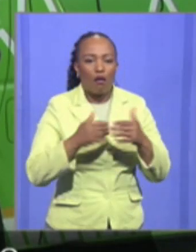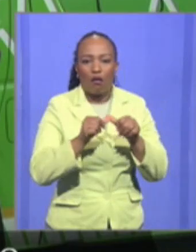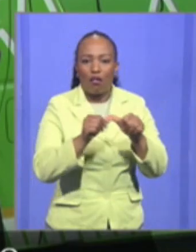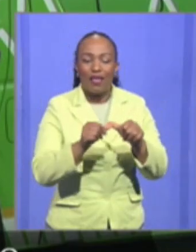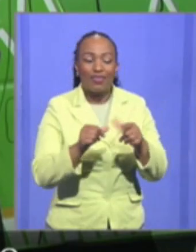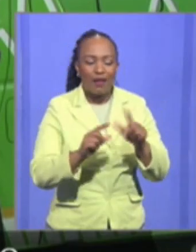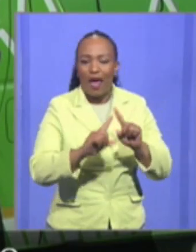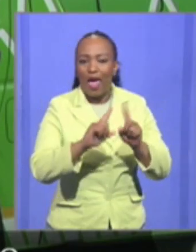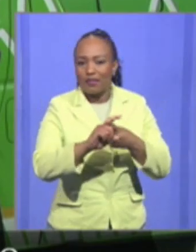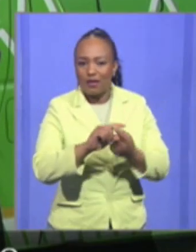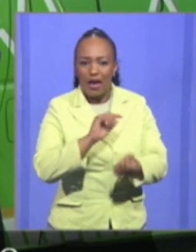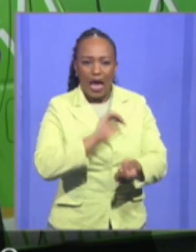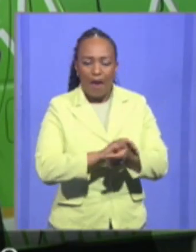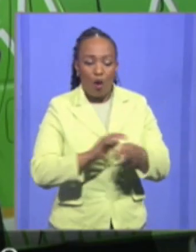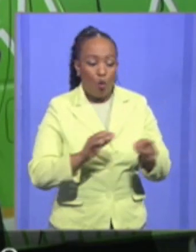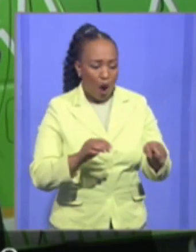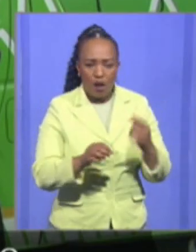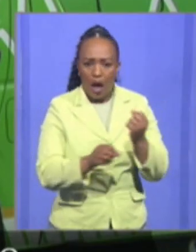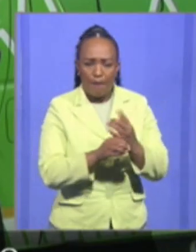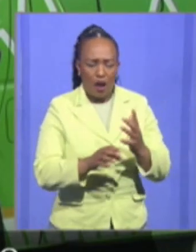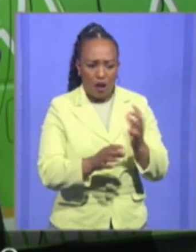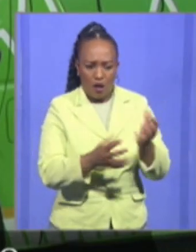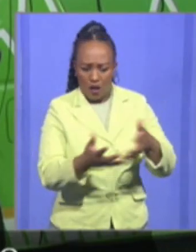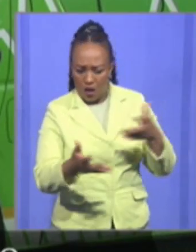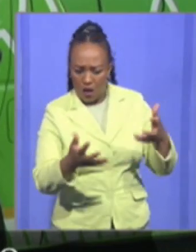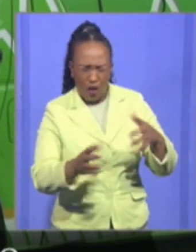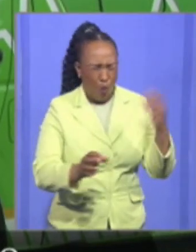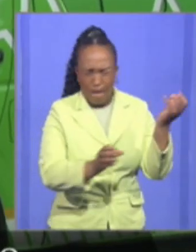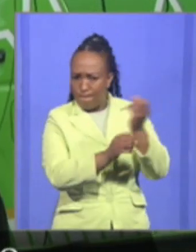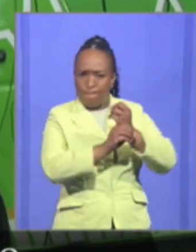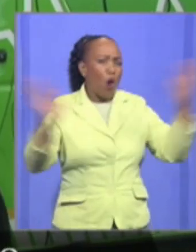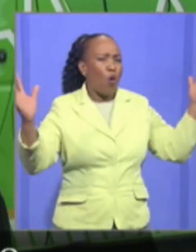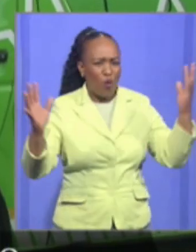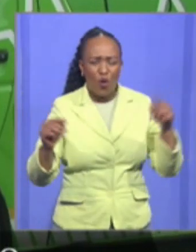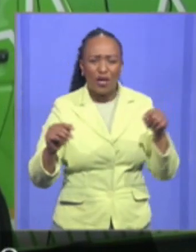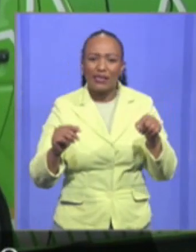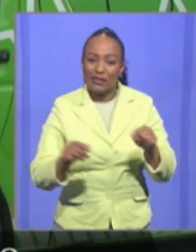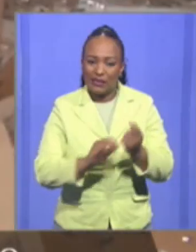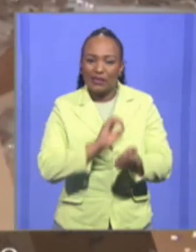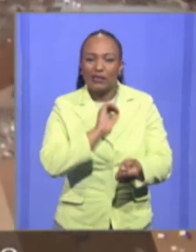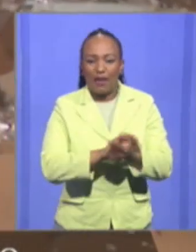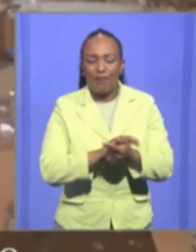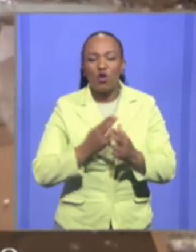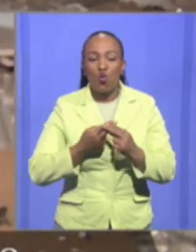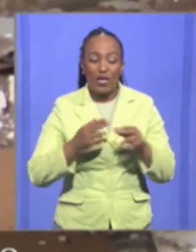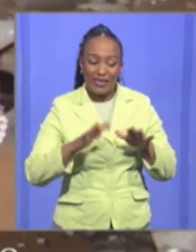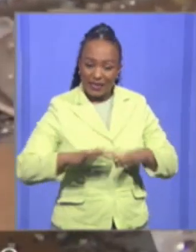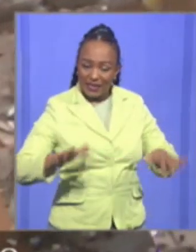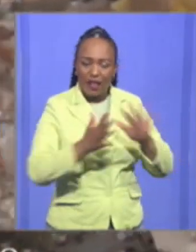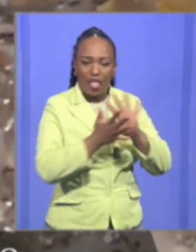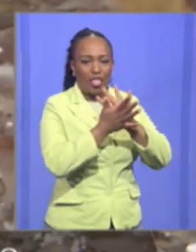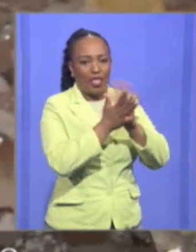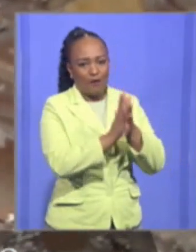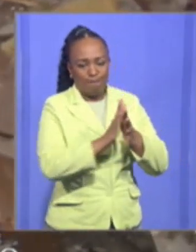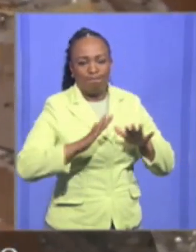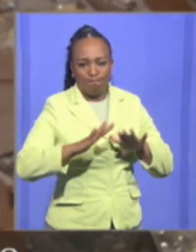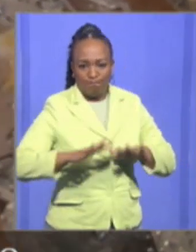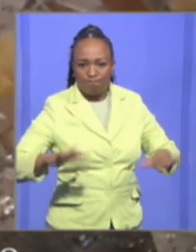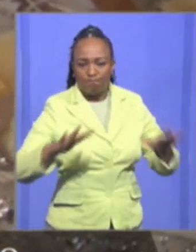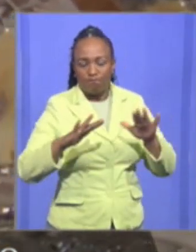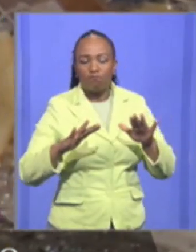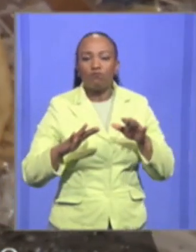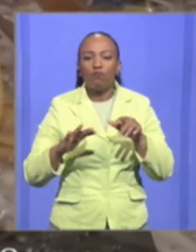le kotsi ya gore e explode e ntšhitše moya ka bogolo gwa senyega unit ya rena ya radiology. Bahlankedi ba bookelo